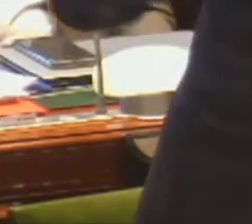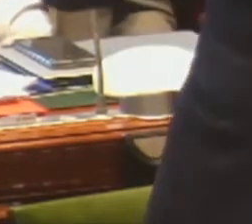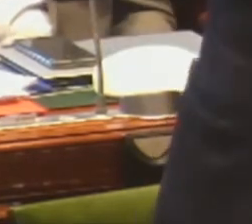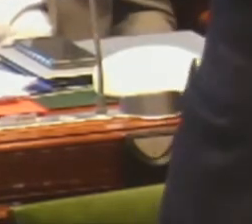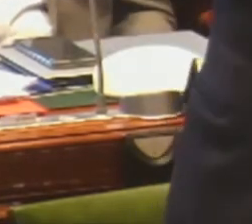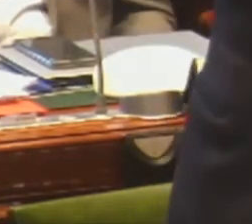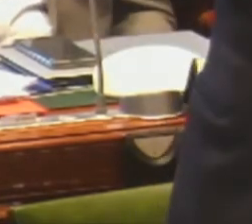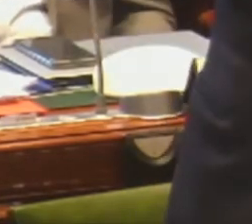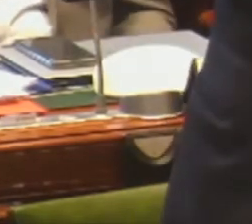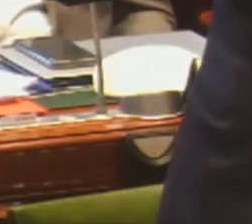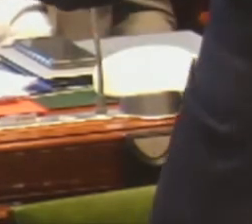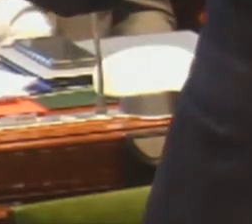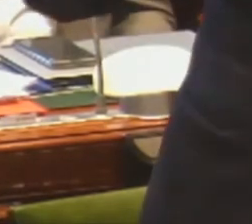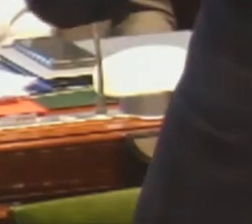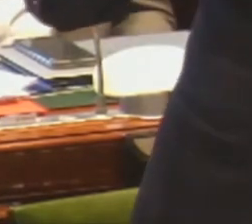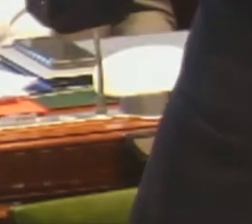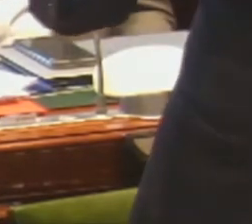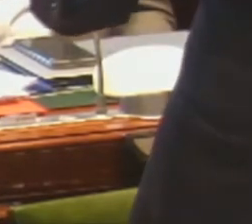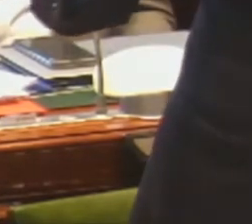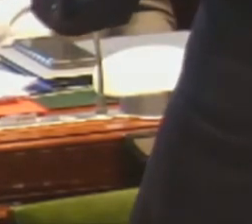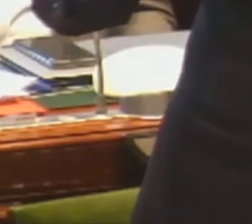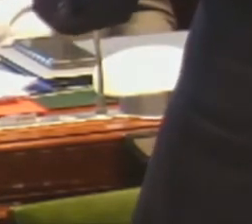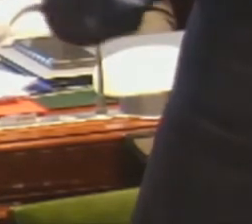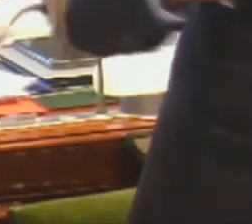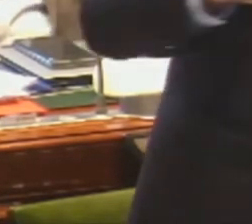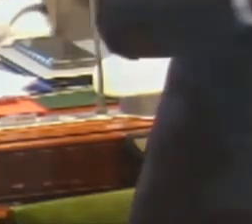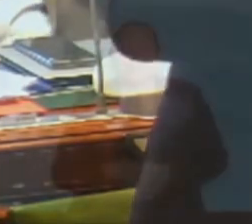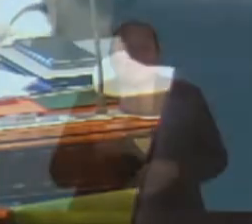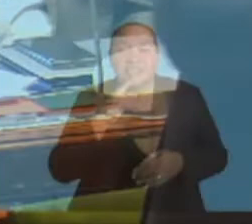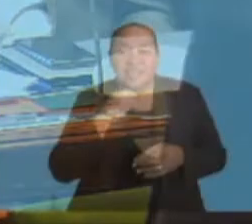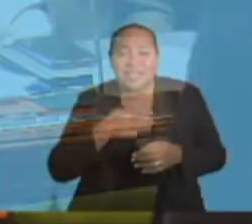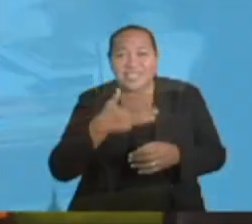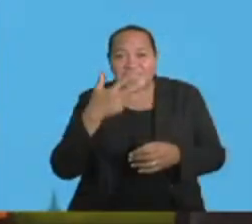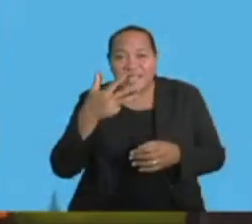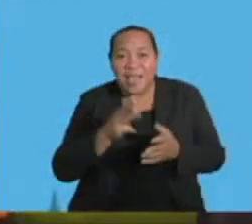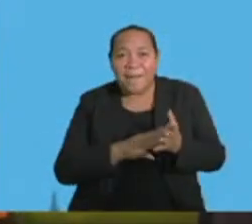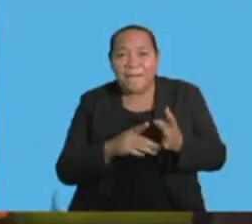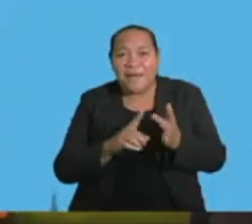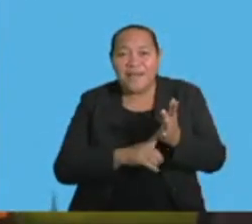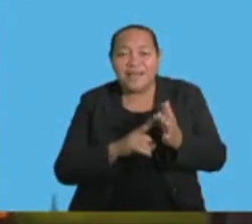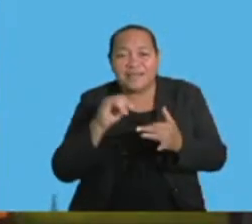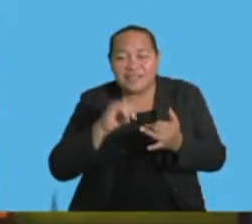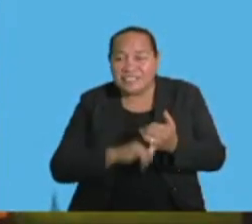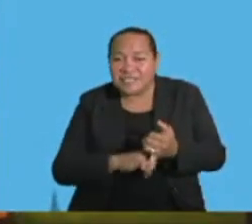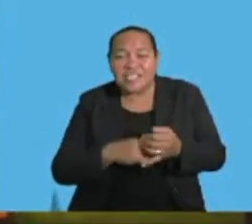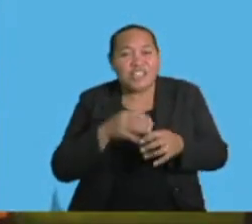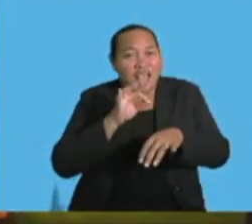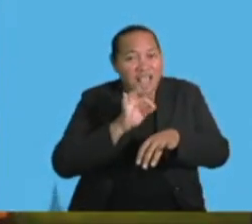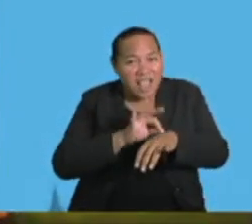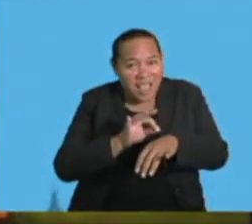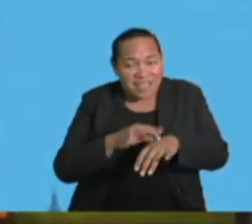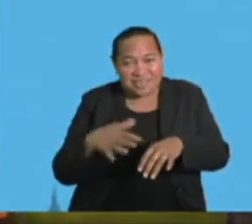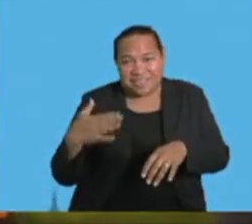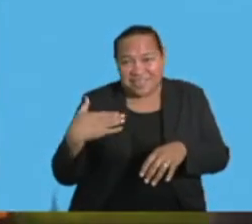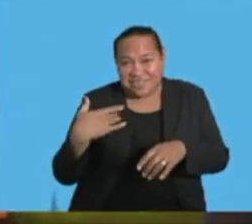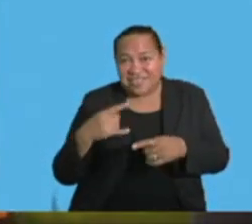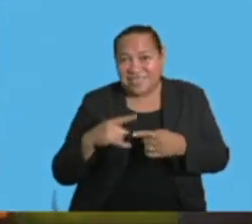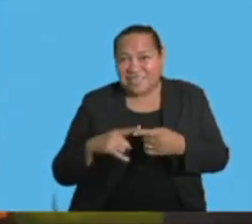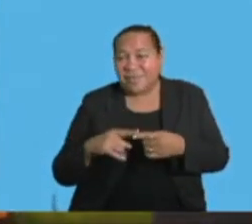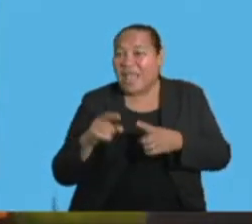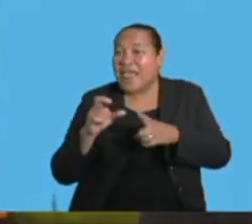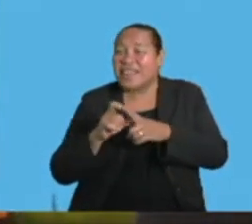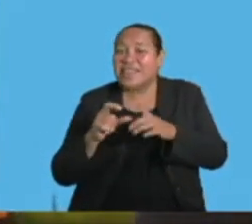go to, in 9 miles, we're building a fire station, health center, Devu Levu.